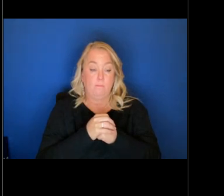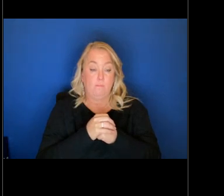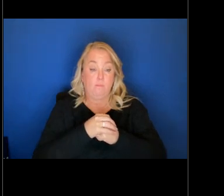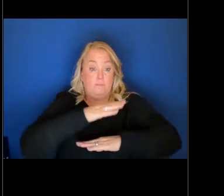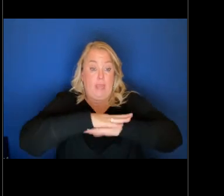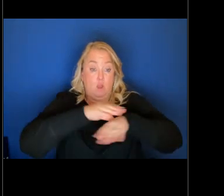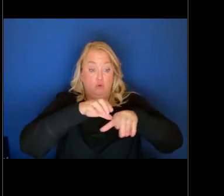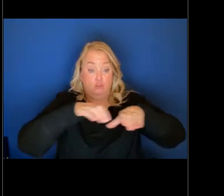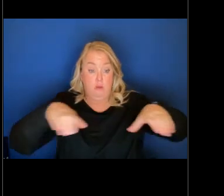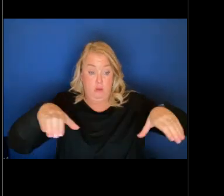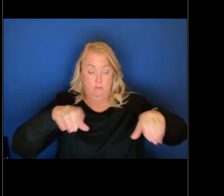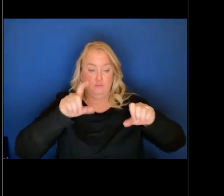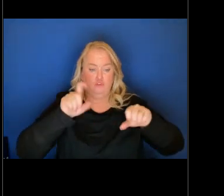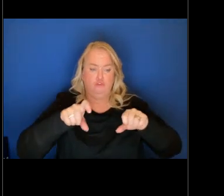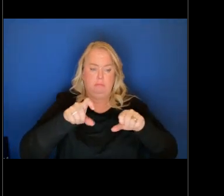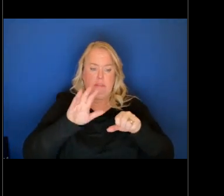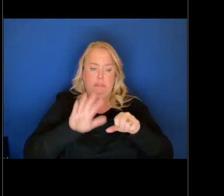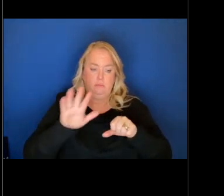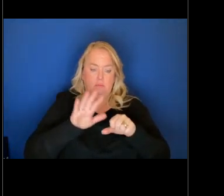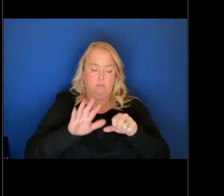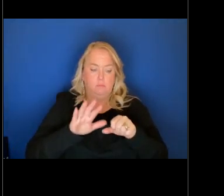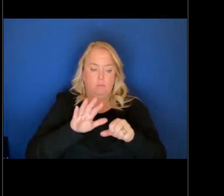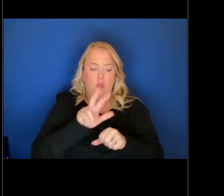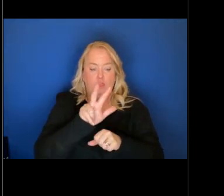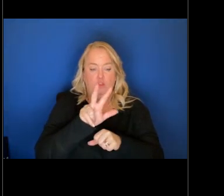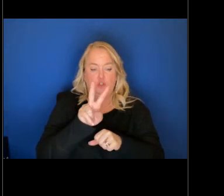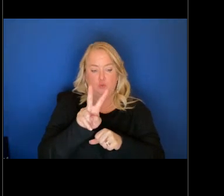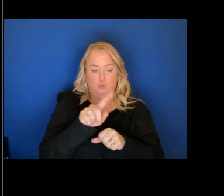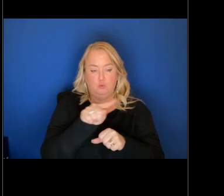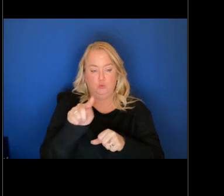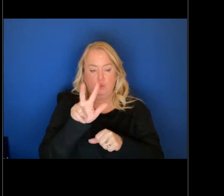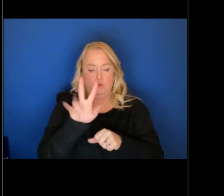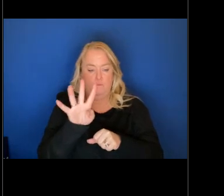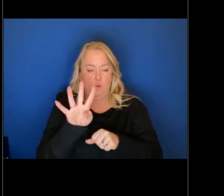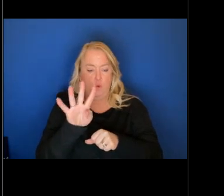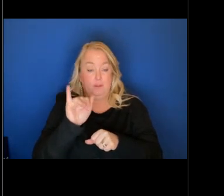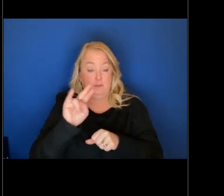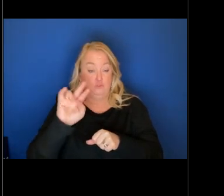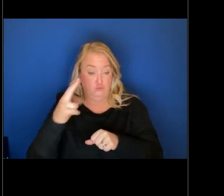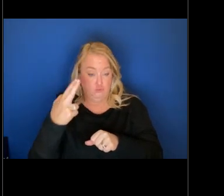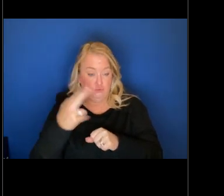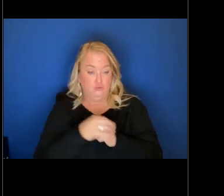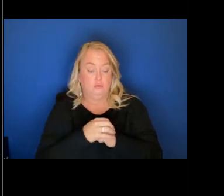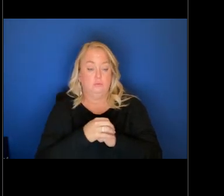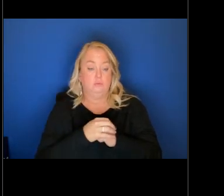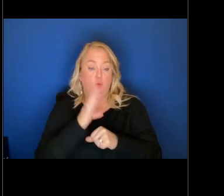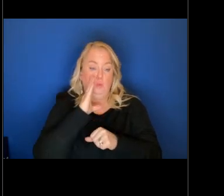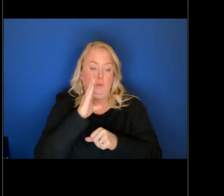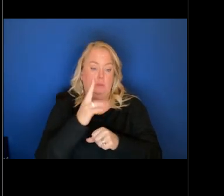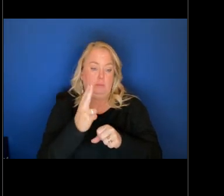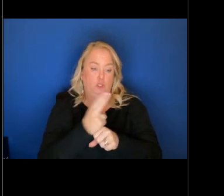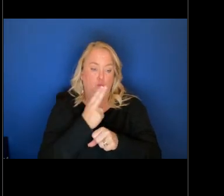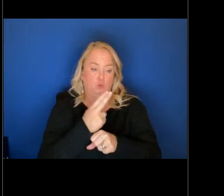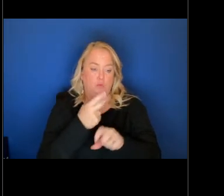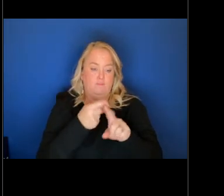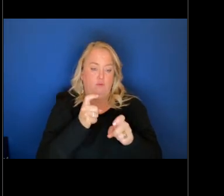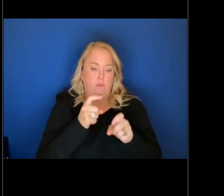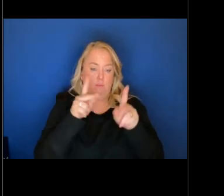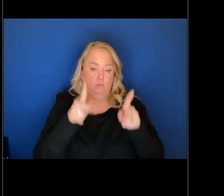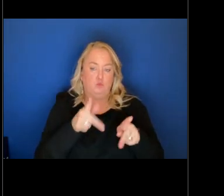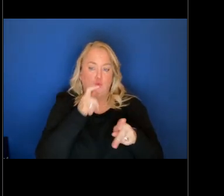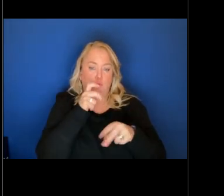Counters should be at a height of 32 to 34 inches to be easily used by a